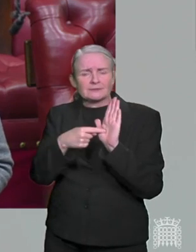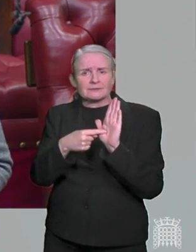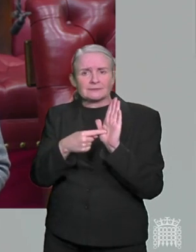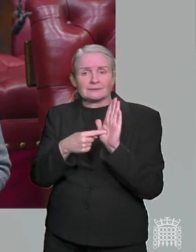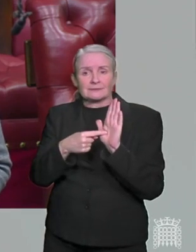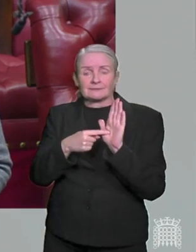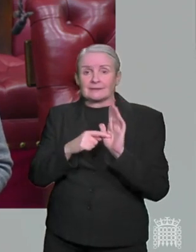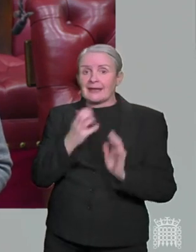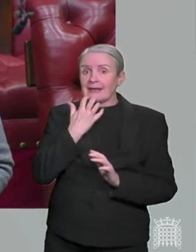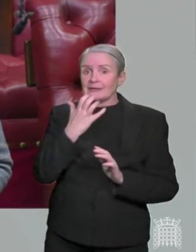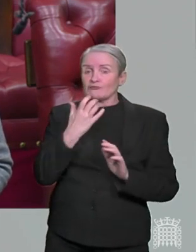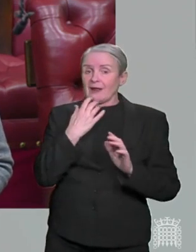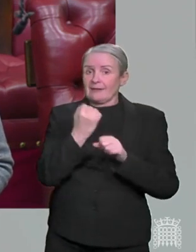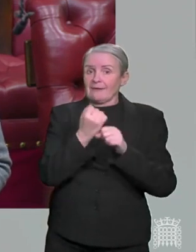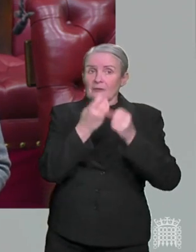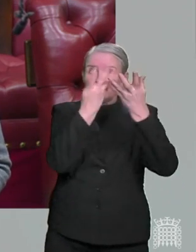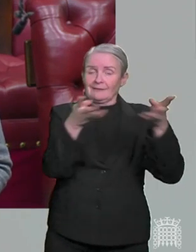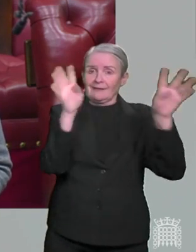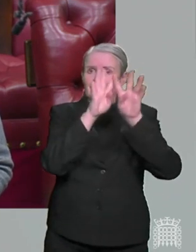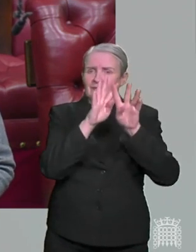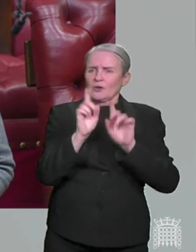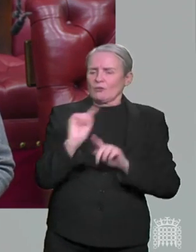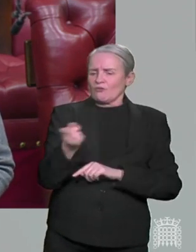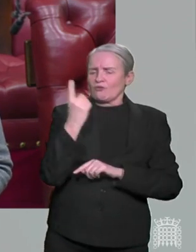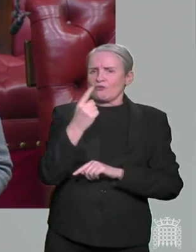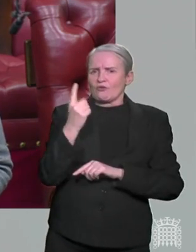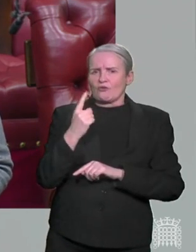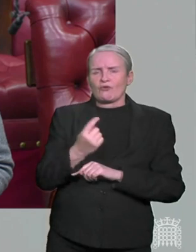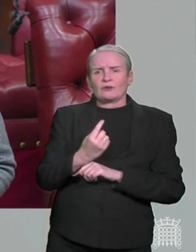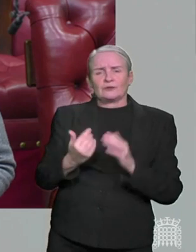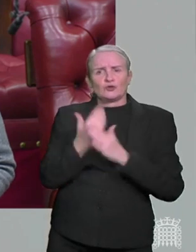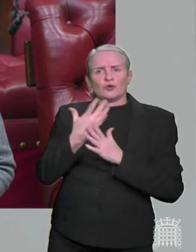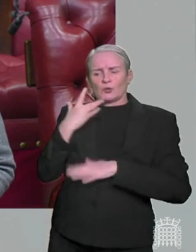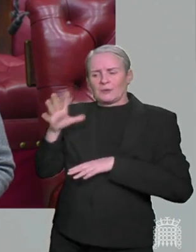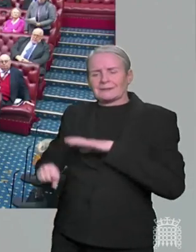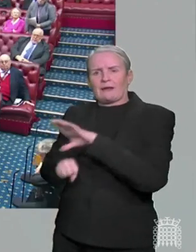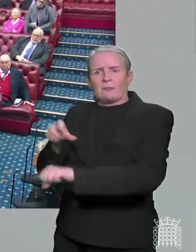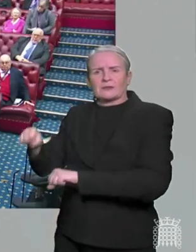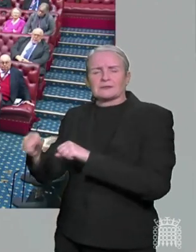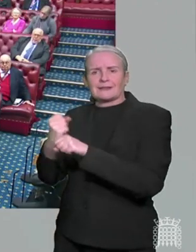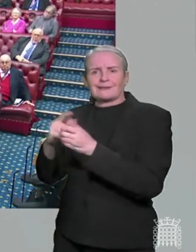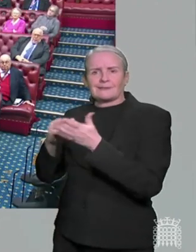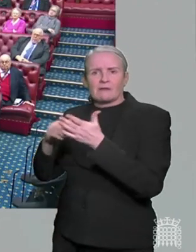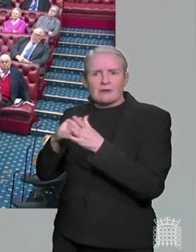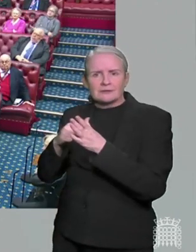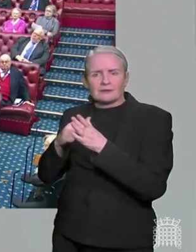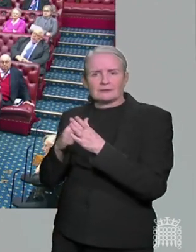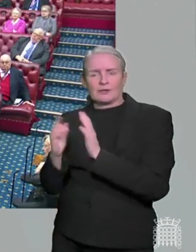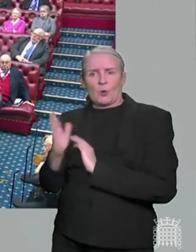of the Israeli leadership, particularly those calling for new settlements in Gaza and on the West Bank. The